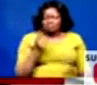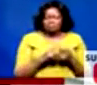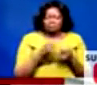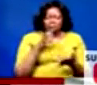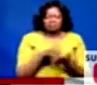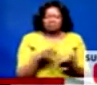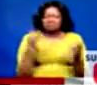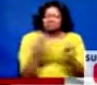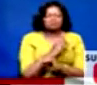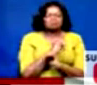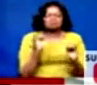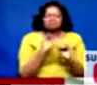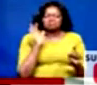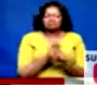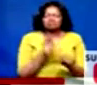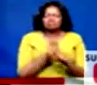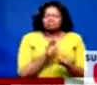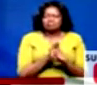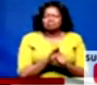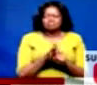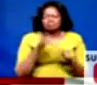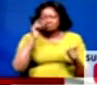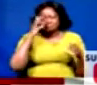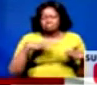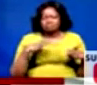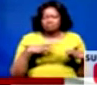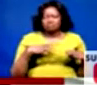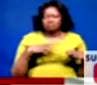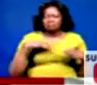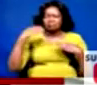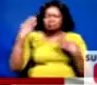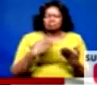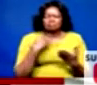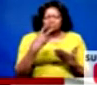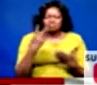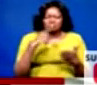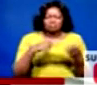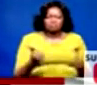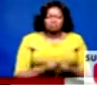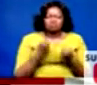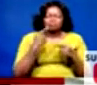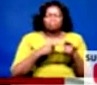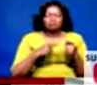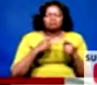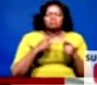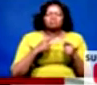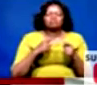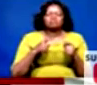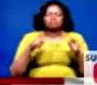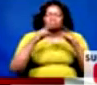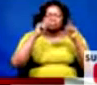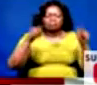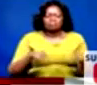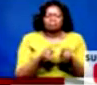as millions of Mombasa residents, you know, welcomed and watched the proceedings from screens and, of course, from